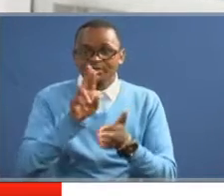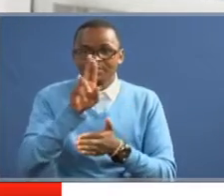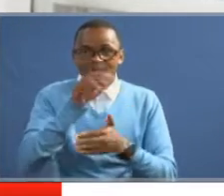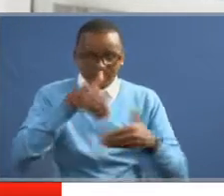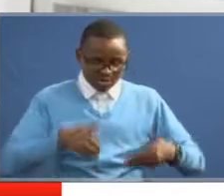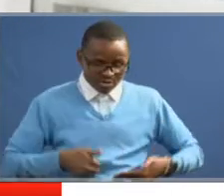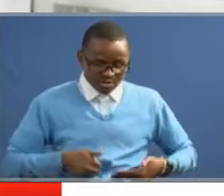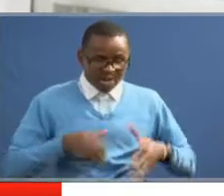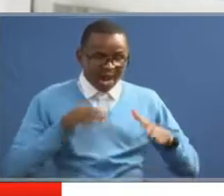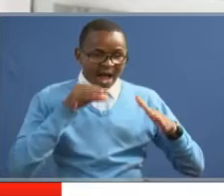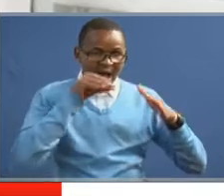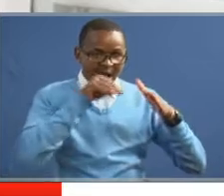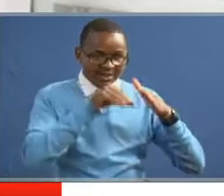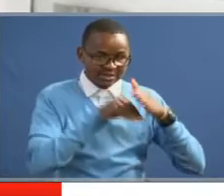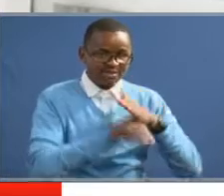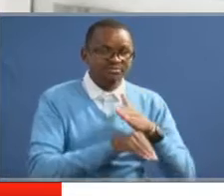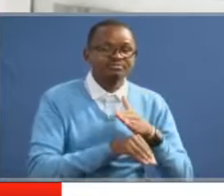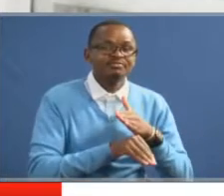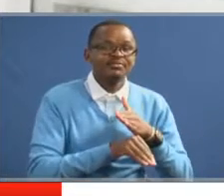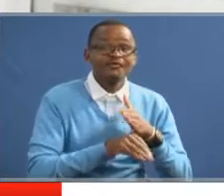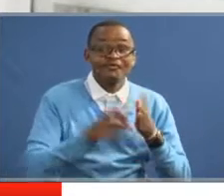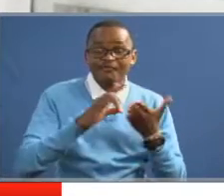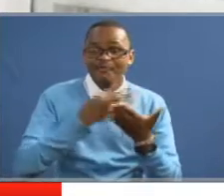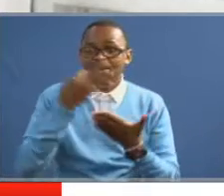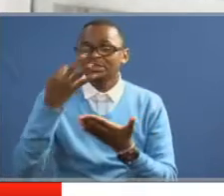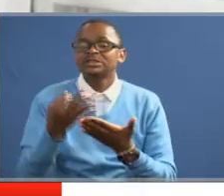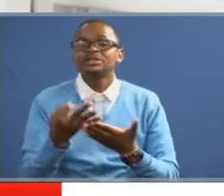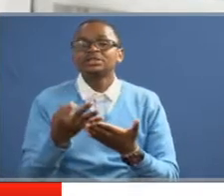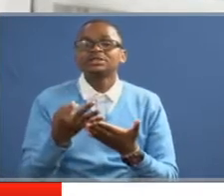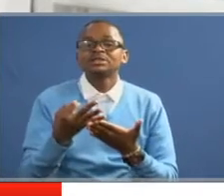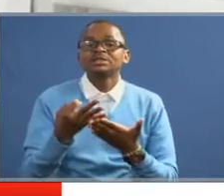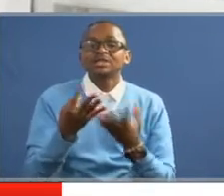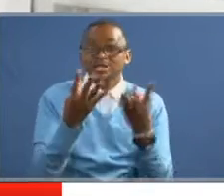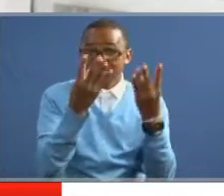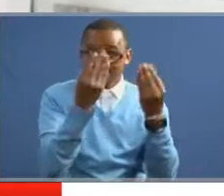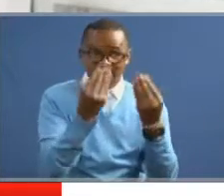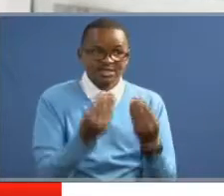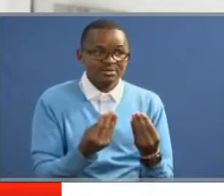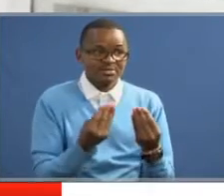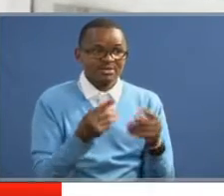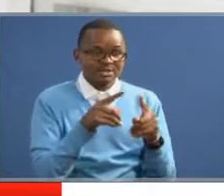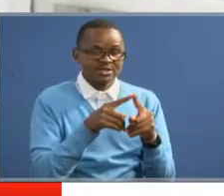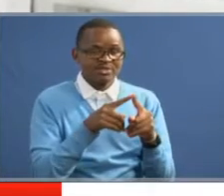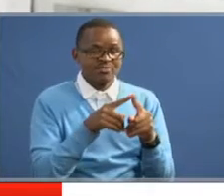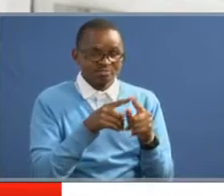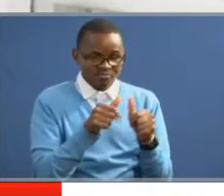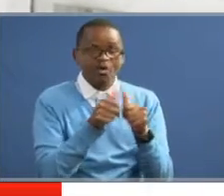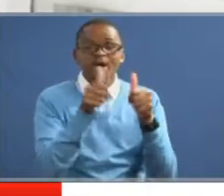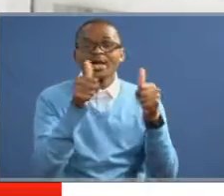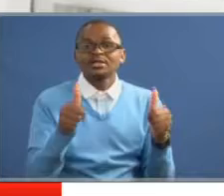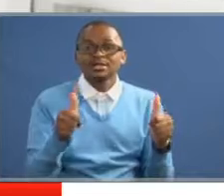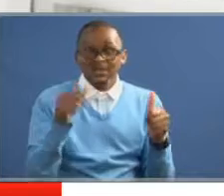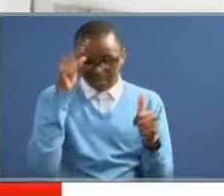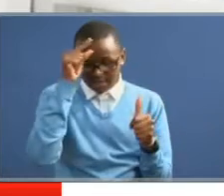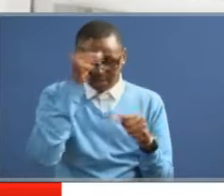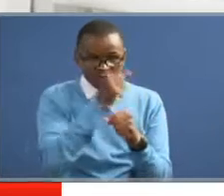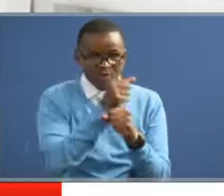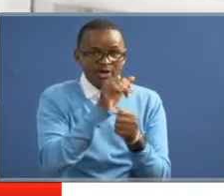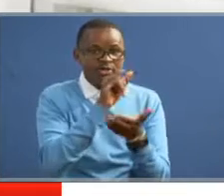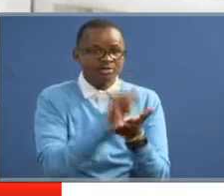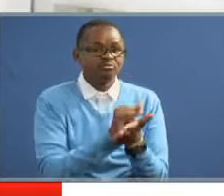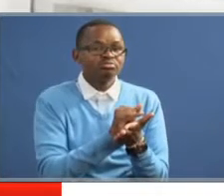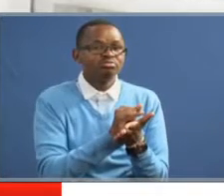youth can be able to access funds easily and more effectively. So the government is working on